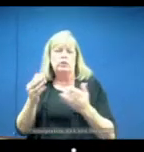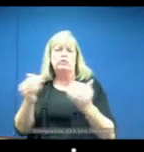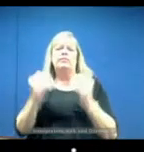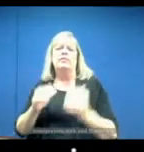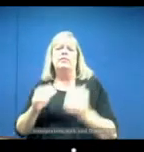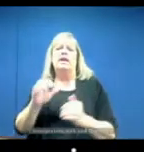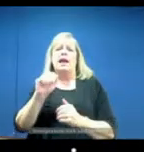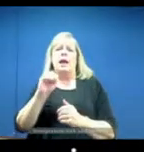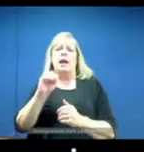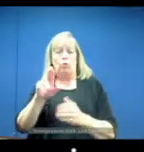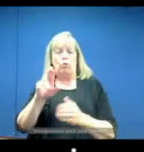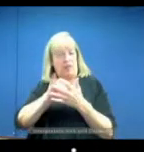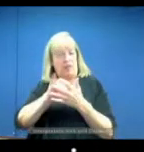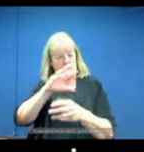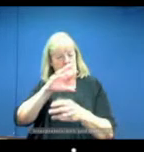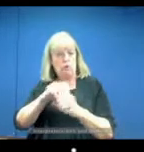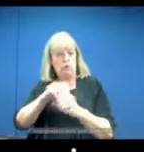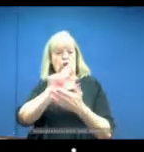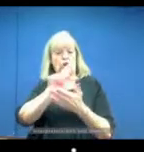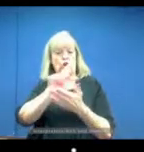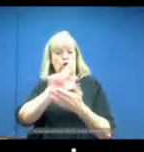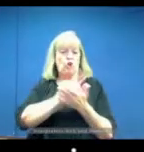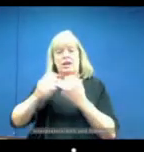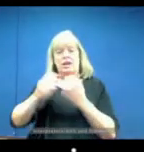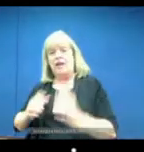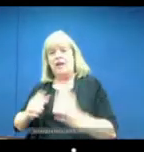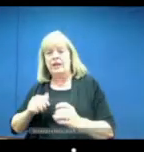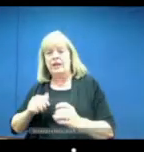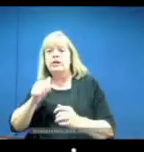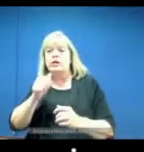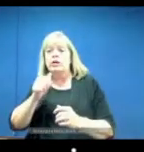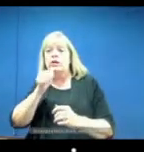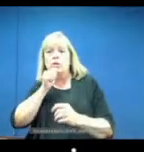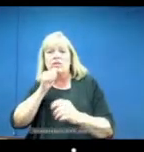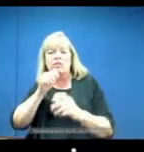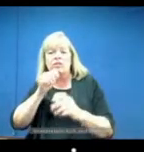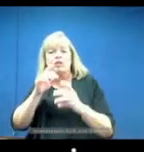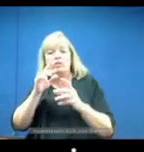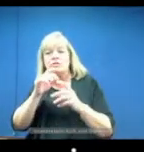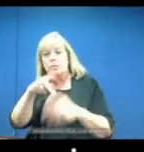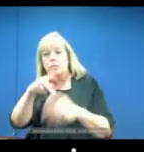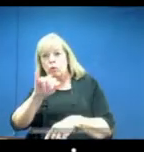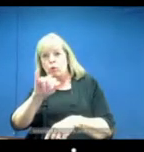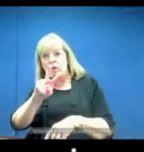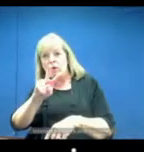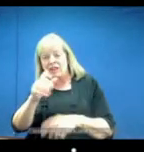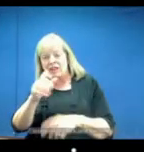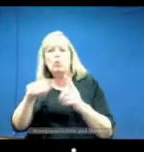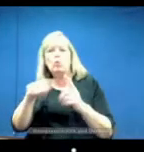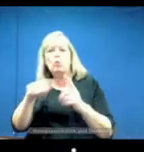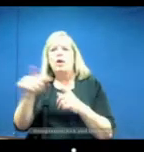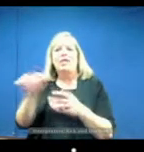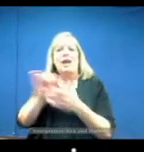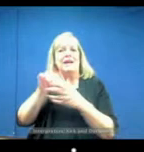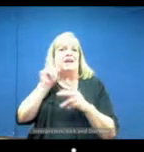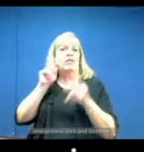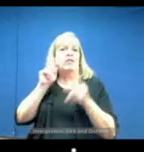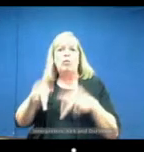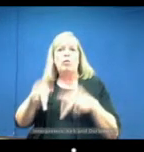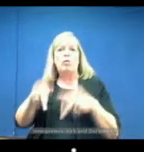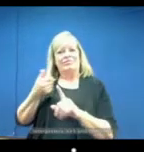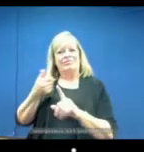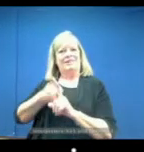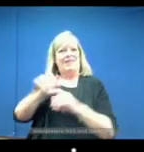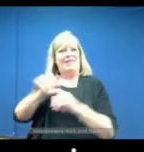include attorney-client privilege when a deaf person represents themselves? That's a good question, Amber. There is no privilege when